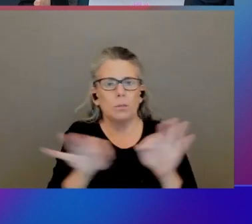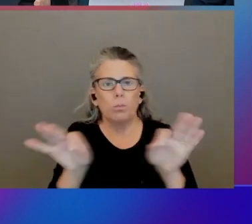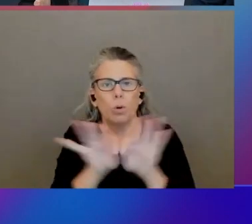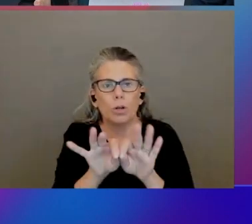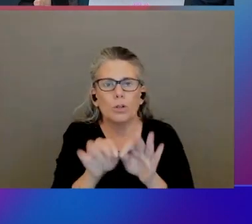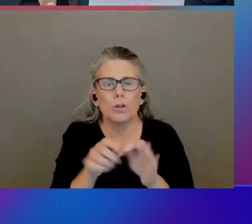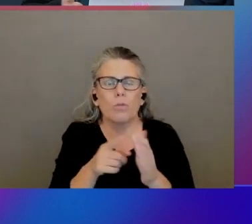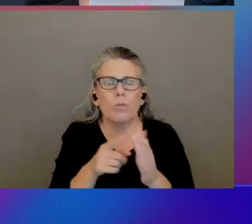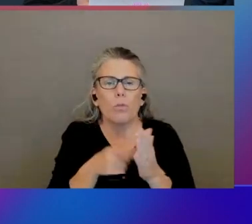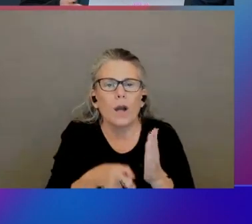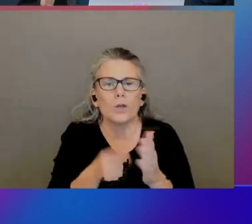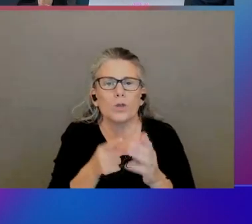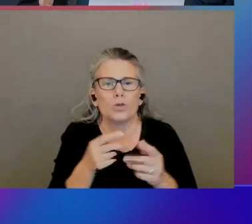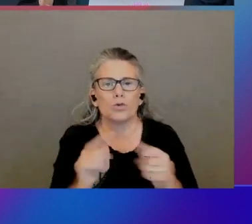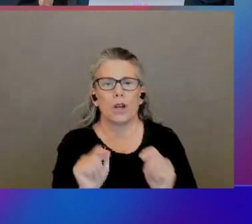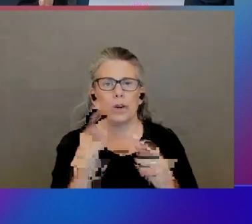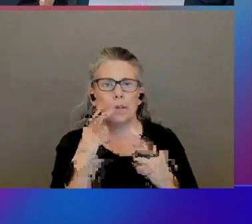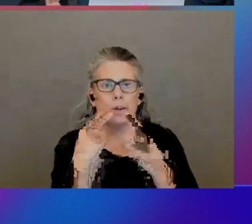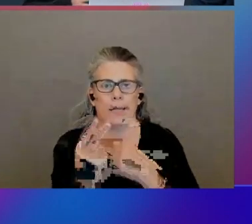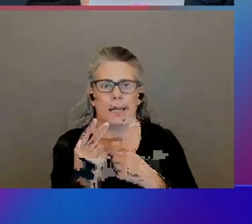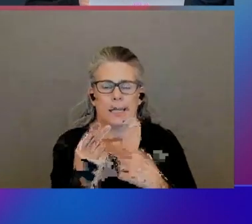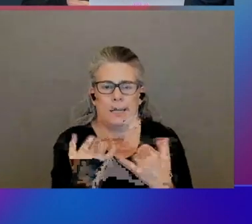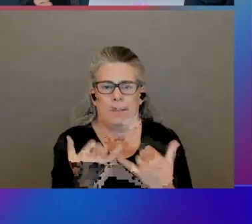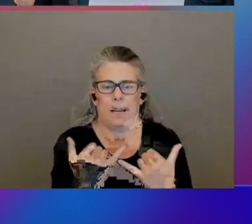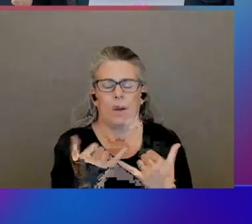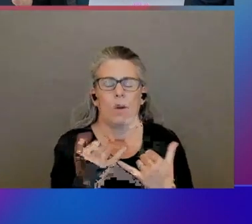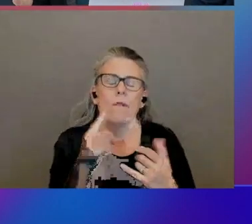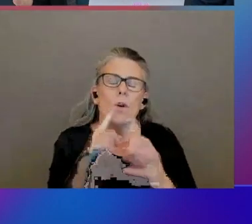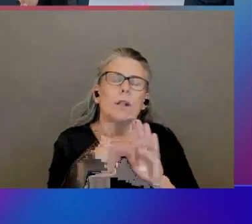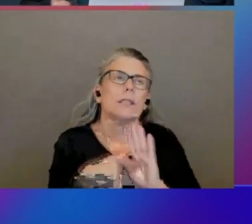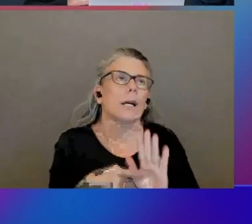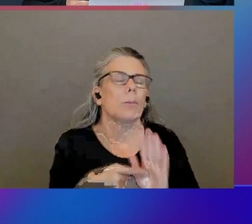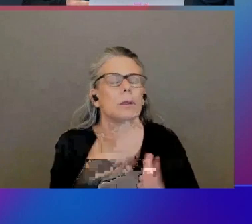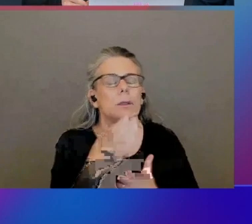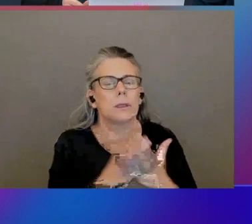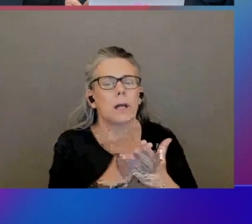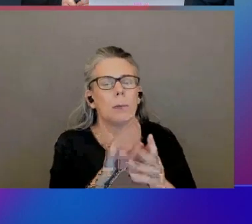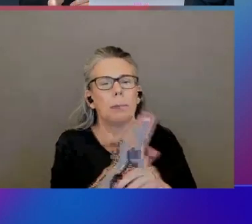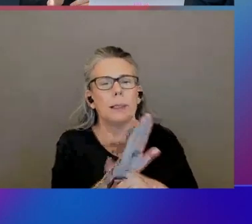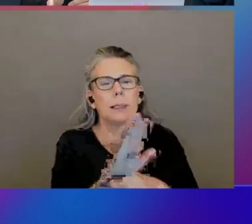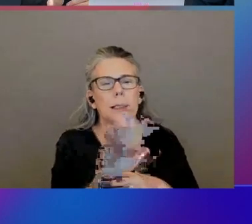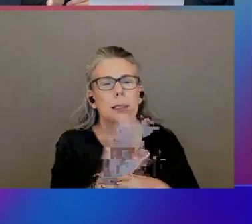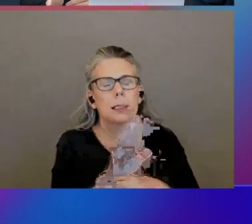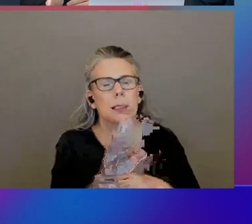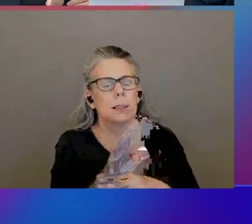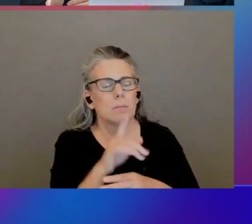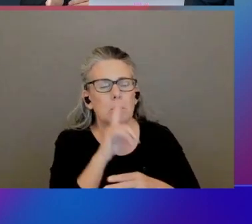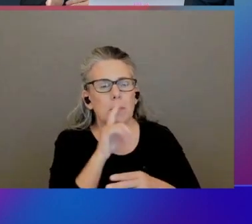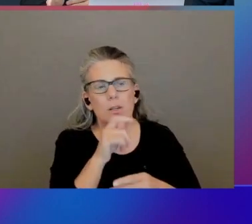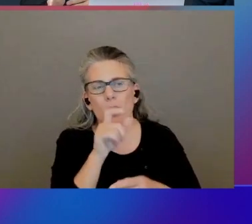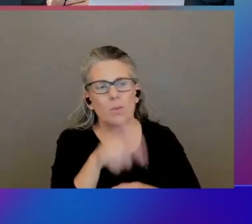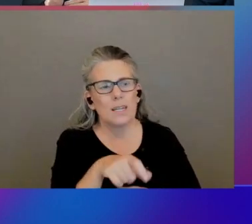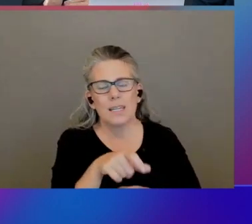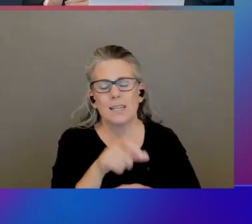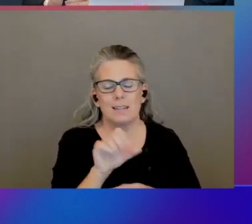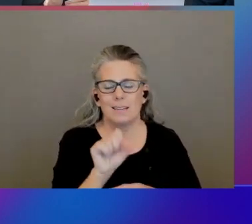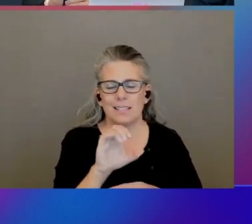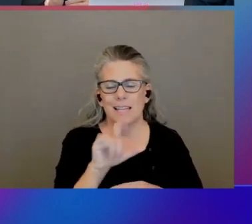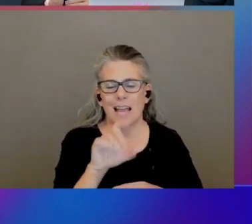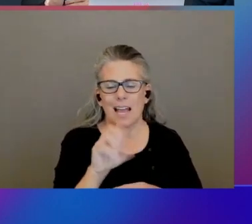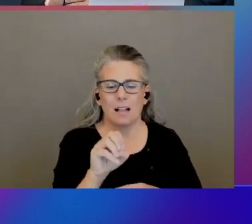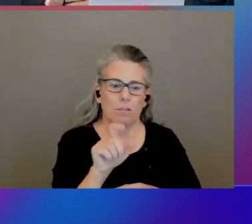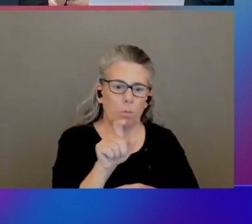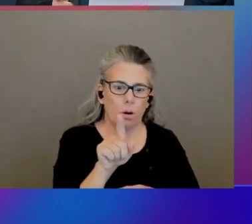predict? Right, like in some organizations, they maybe don't have the scale that extra 0.2% matters. Whereas